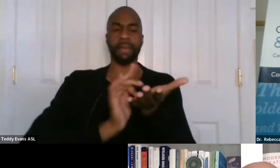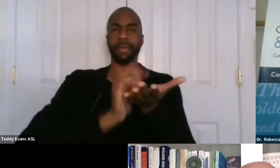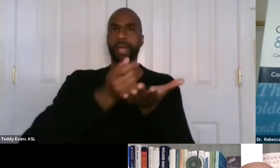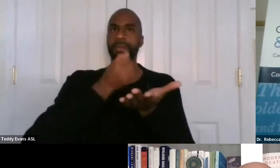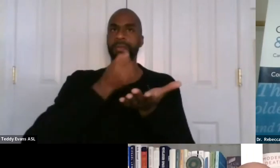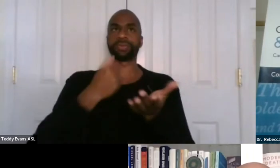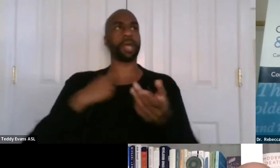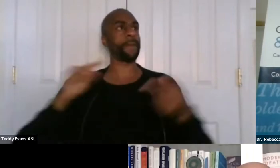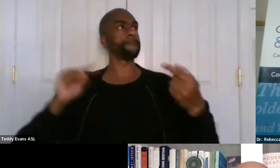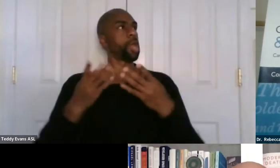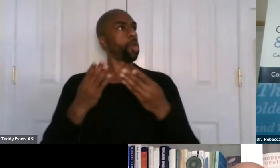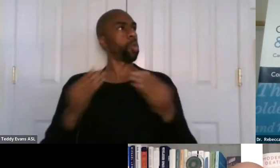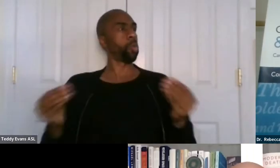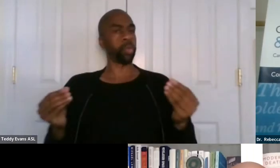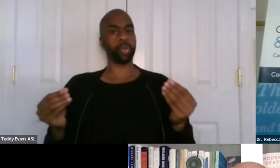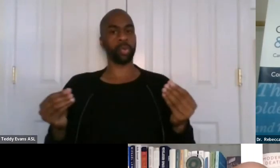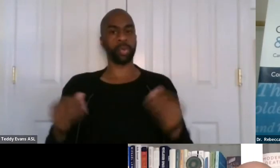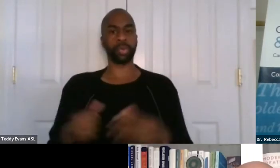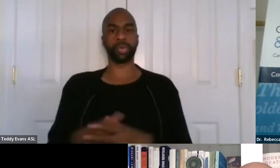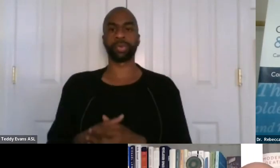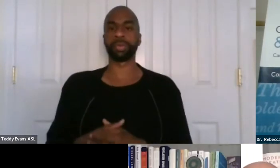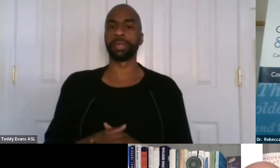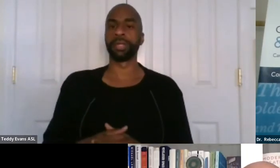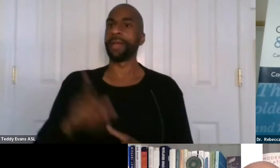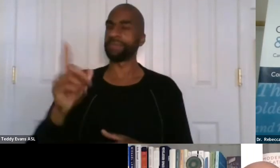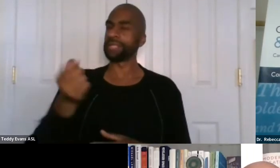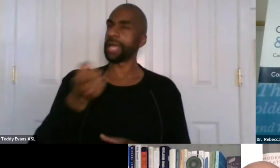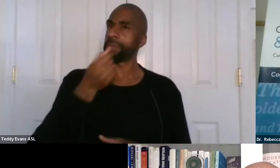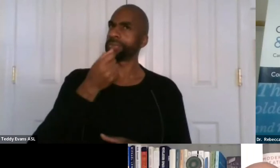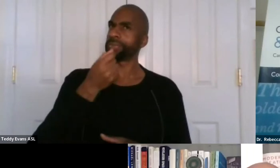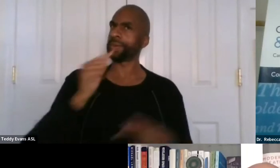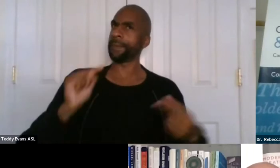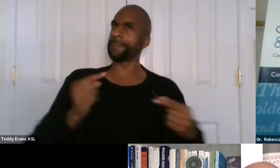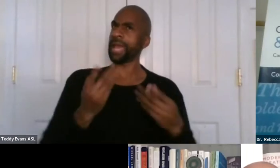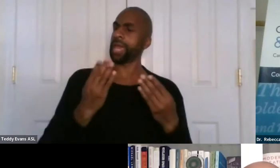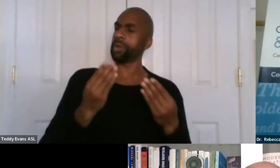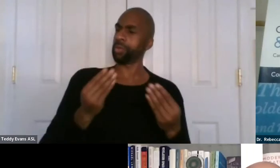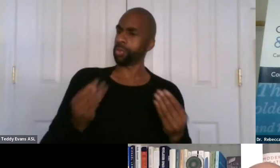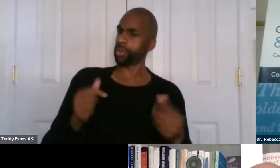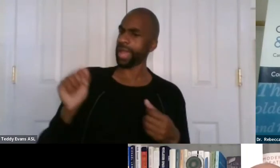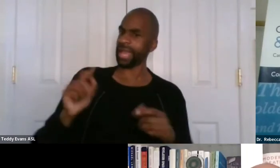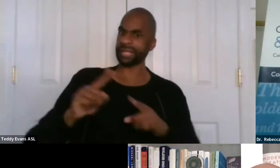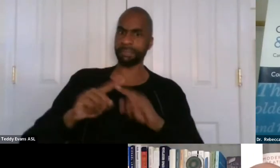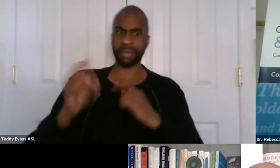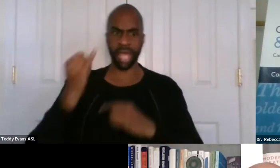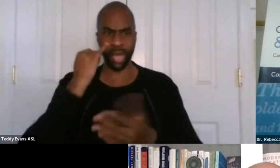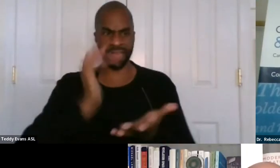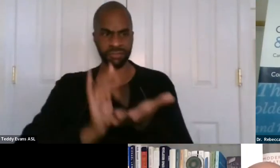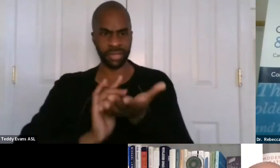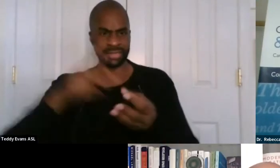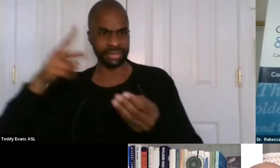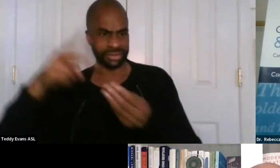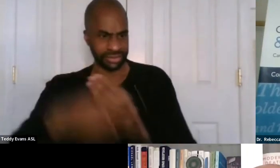that their pain stays, and but if they come off of opioids, their pain actually gets worse, and so they feel they've become trapped in this cycle.